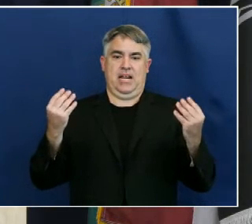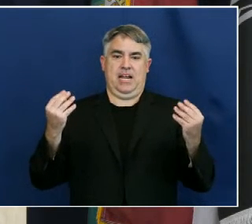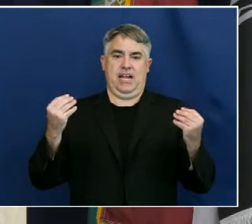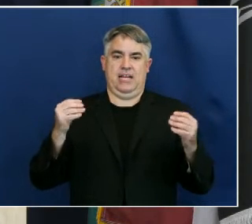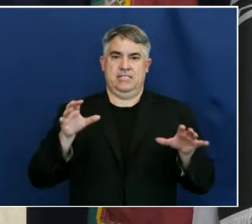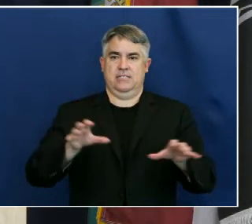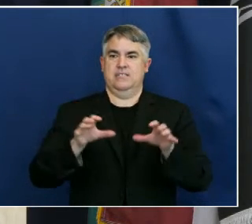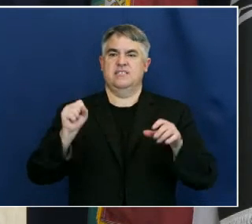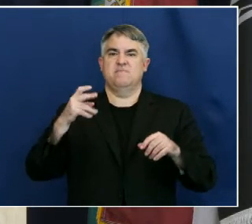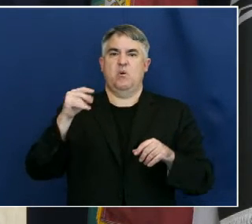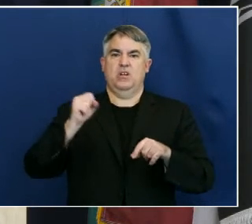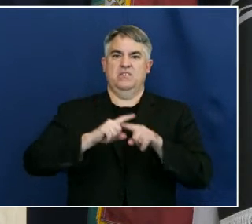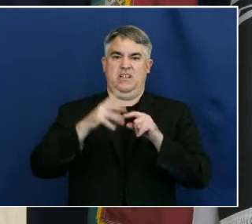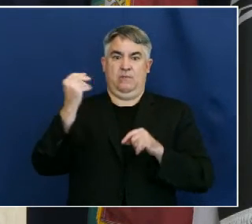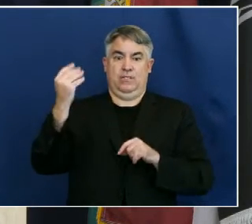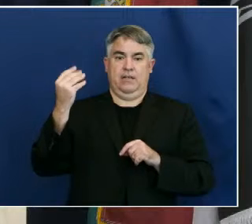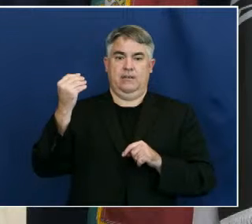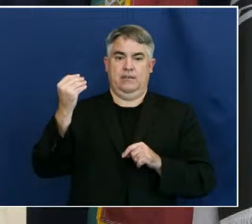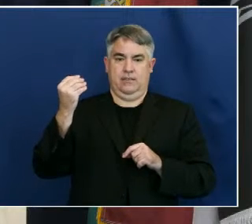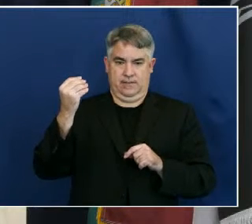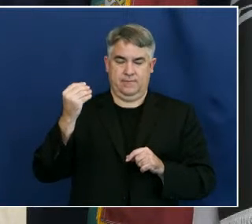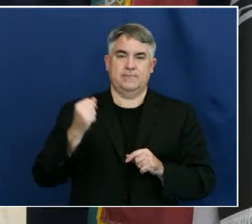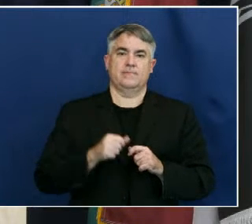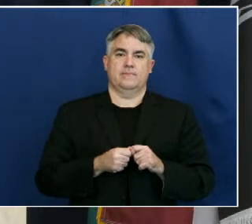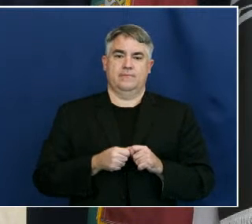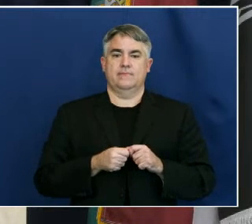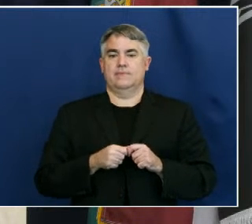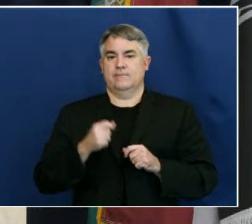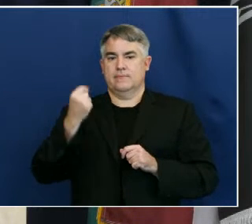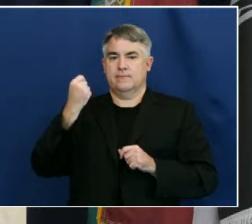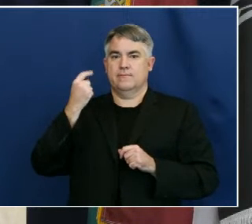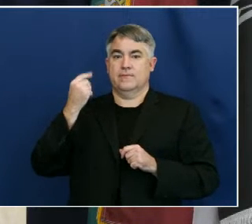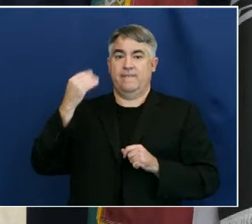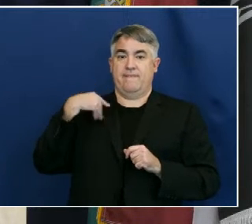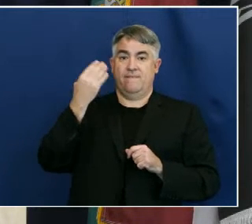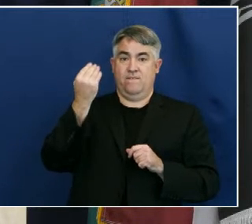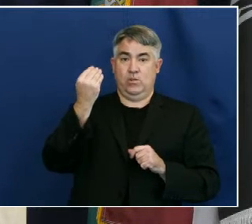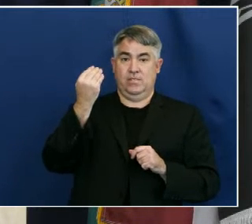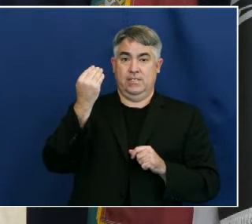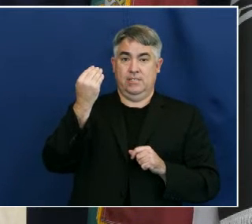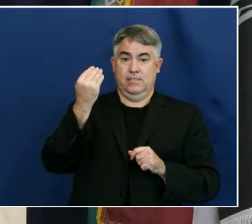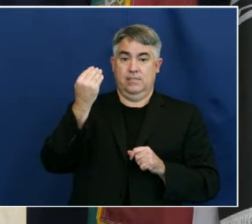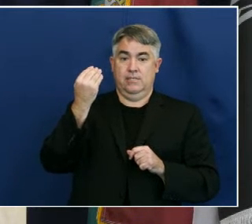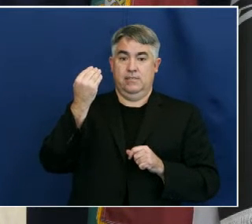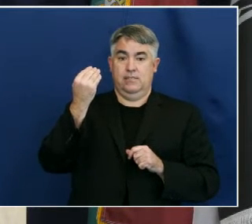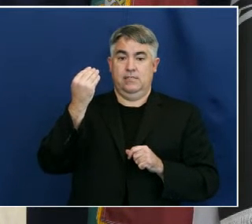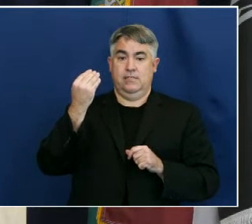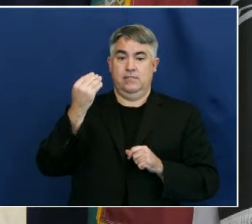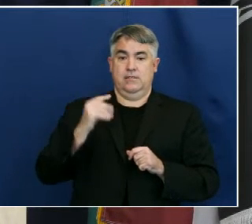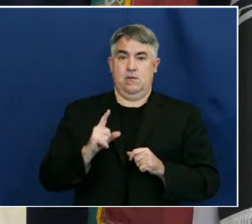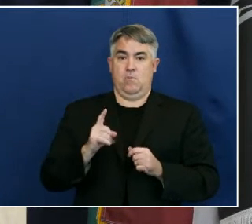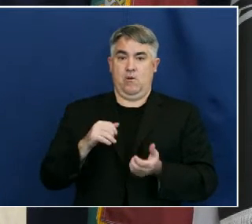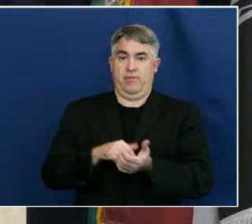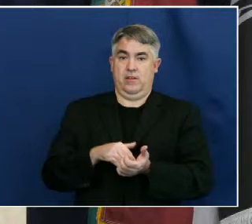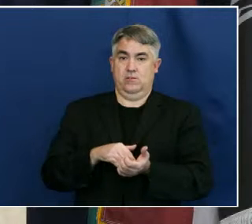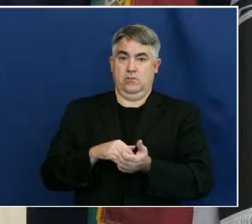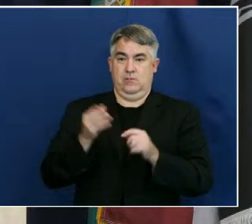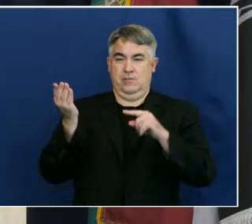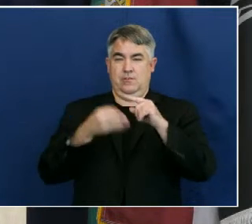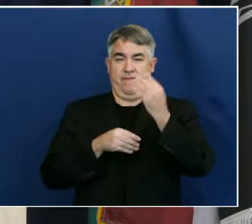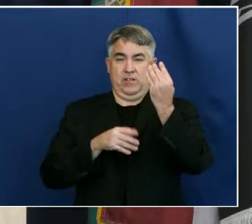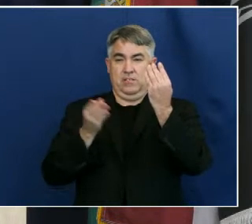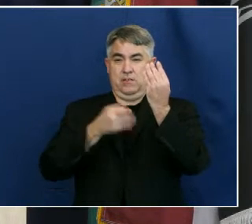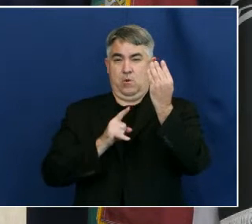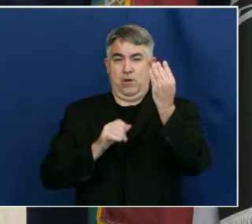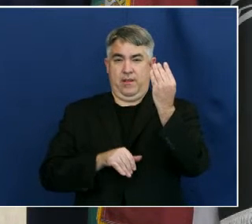rate of 14 per 100,000. We barely missed it this week. We were at 15. We have a high degree of confidence